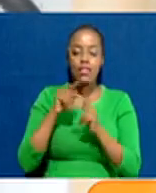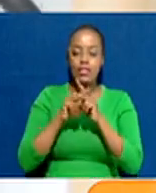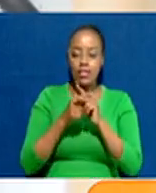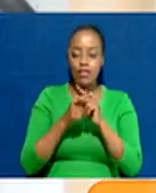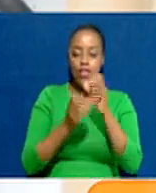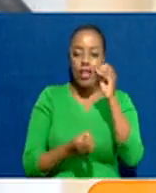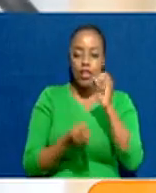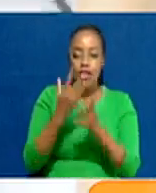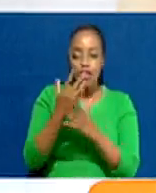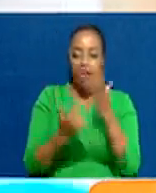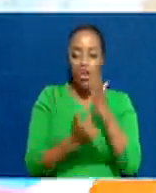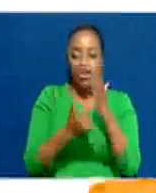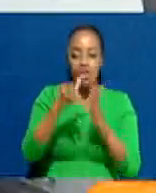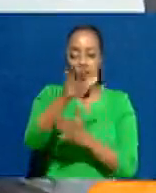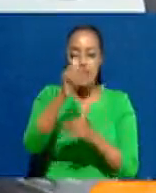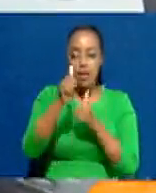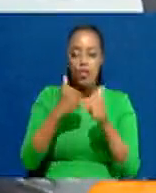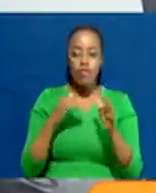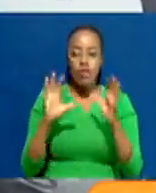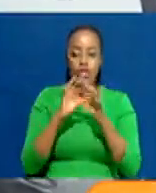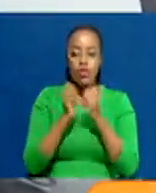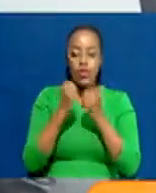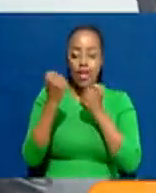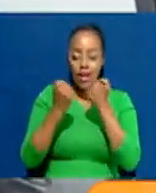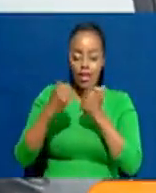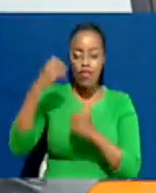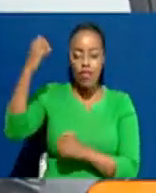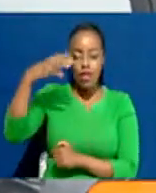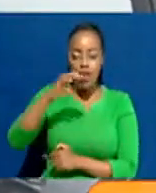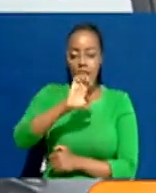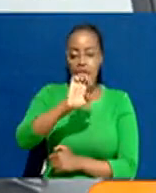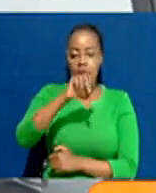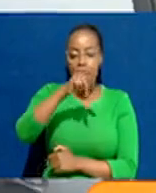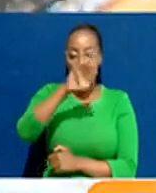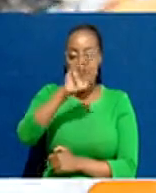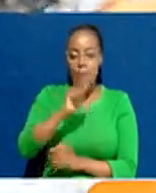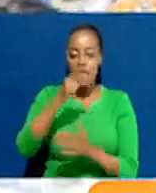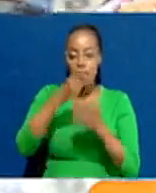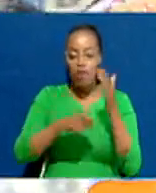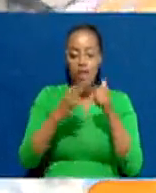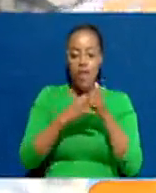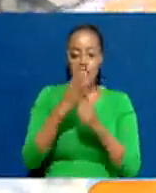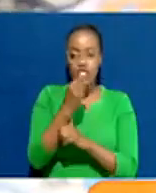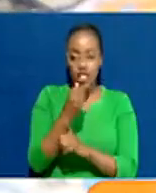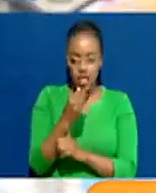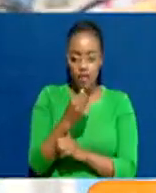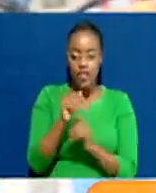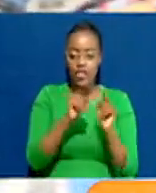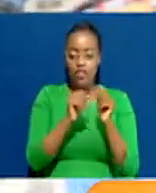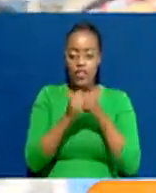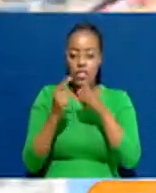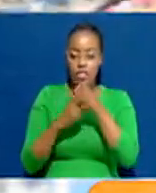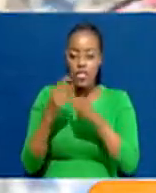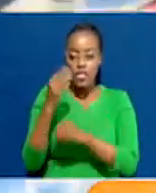the launch of a charging port for electric vehicles. EPRA has approved a tariff of 8 shillings off-peak and 16